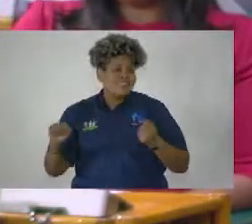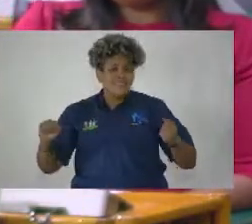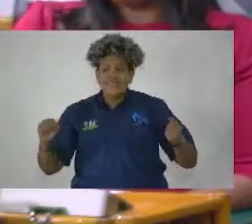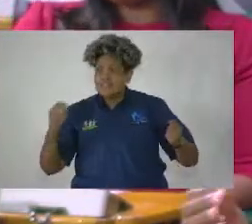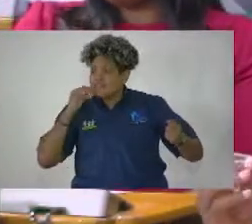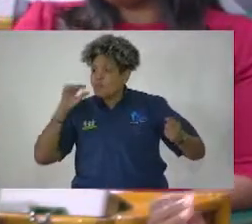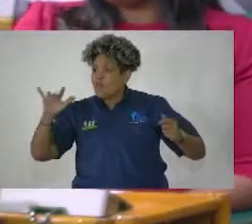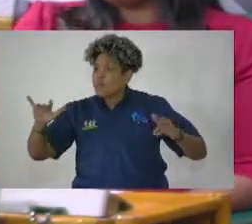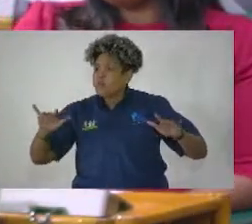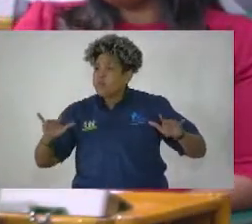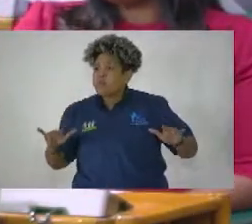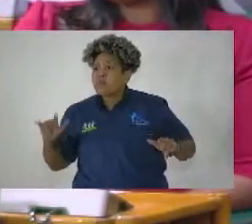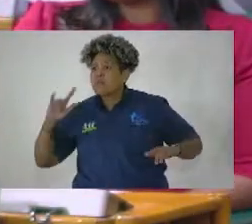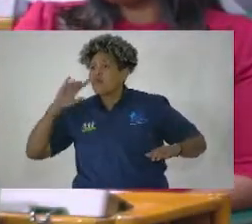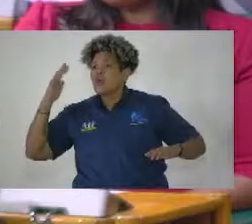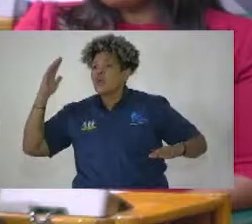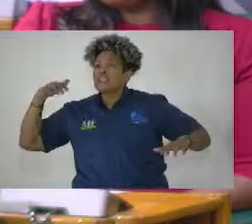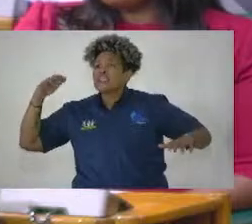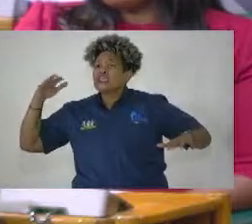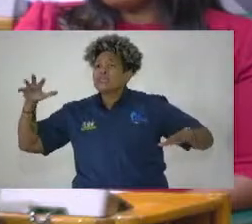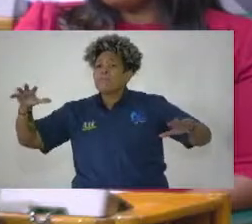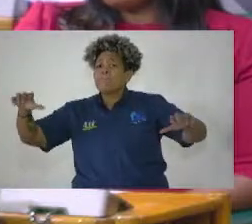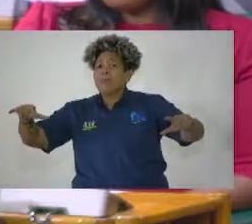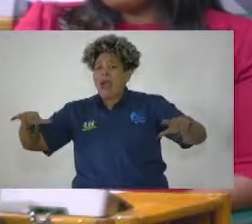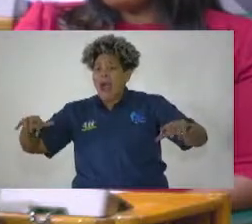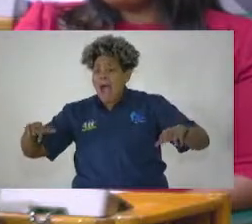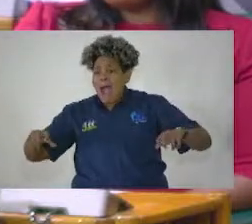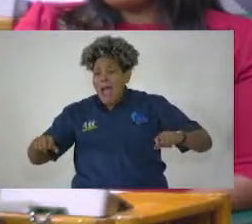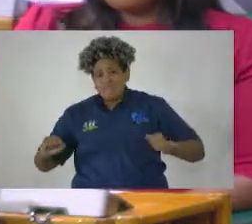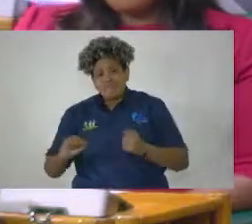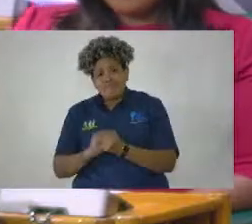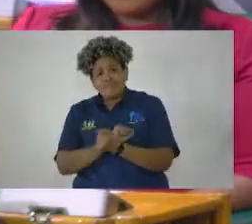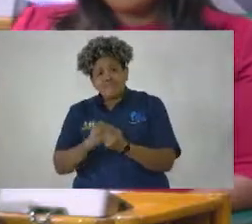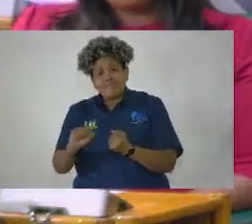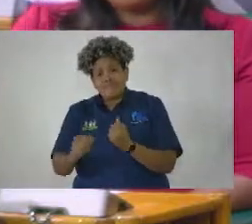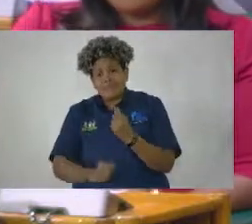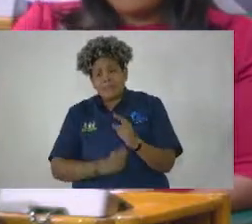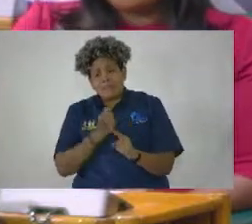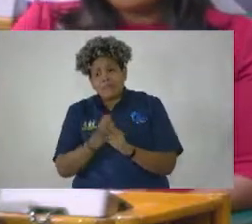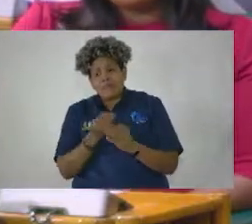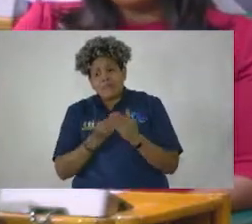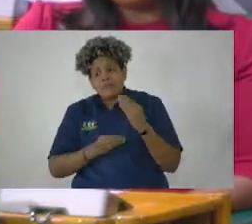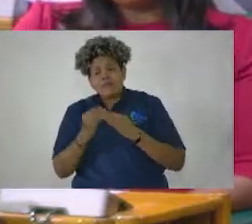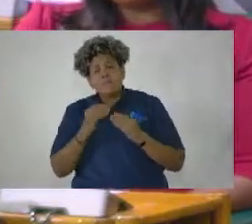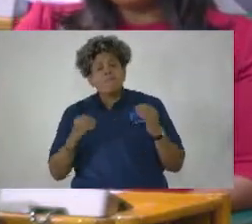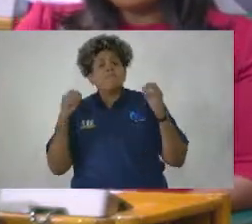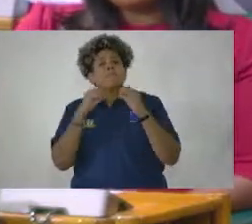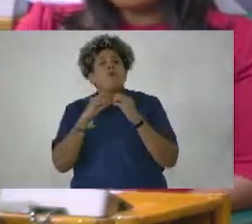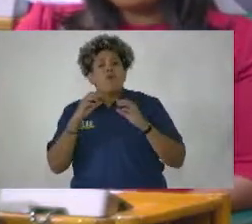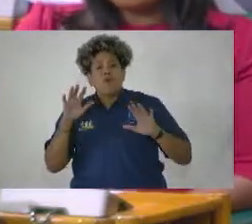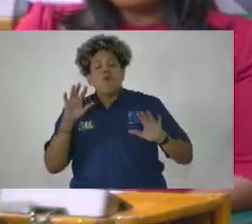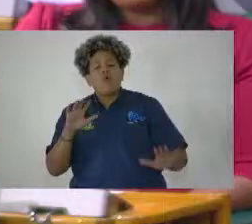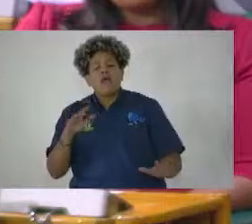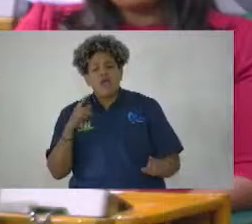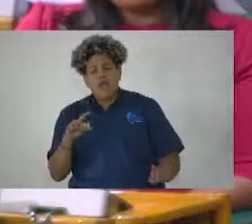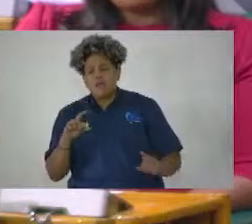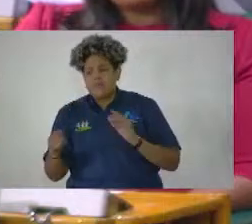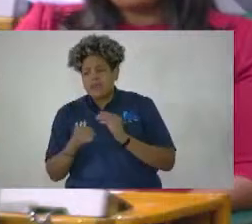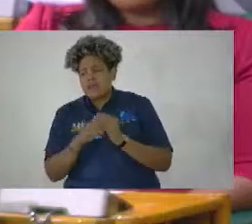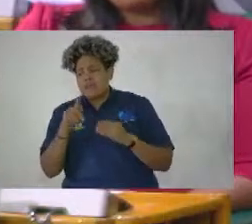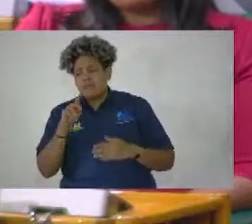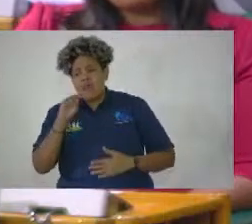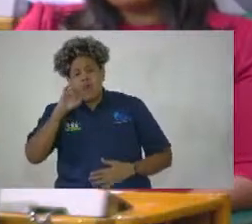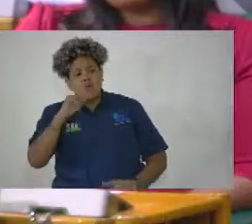and that affected economic output even more. As a result, the